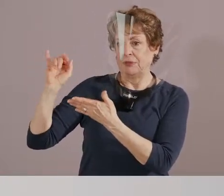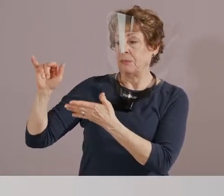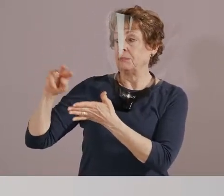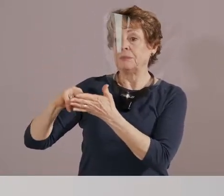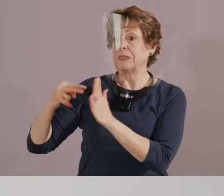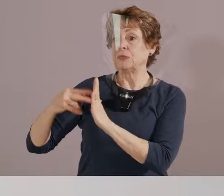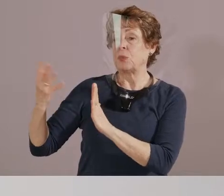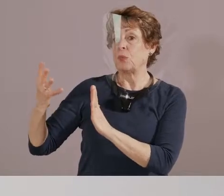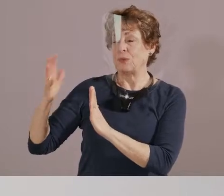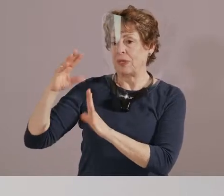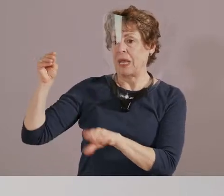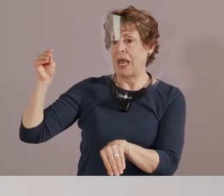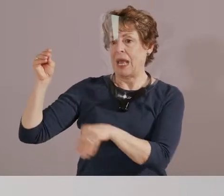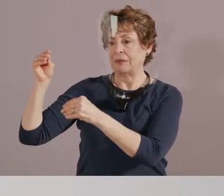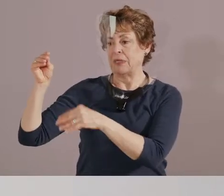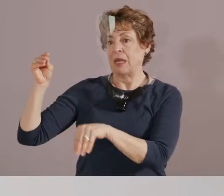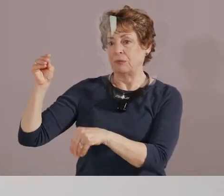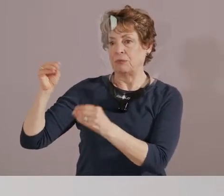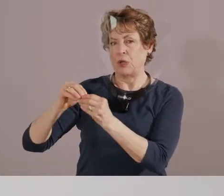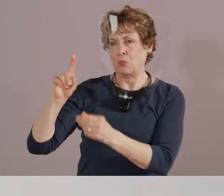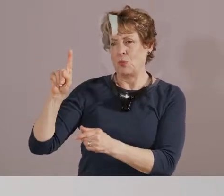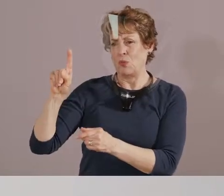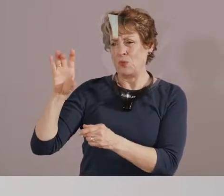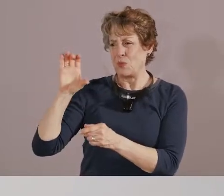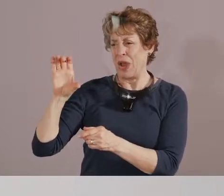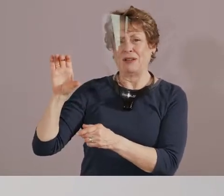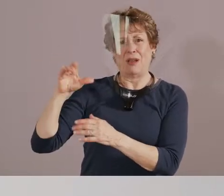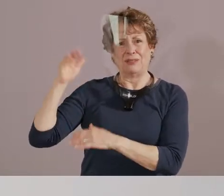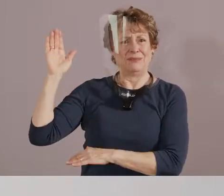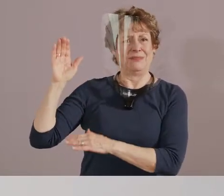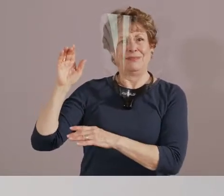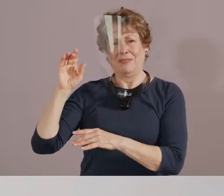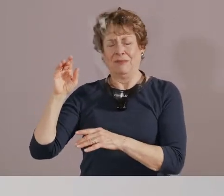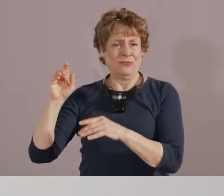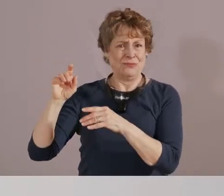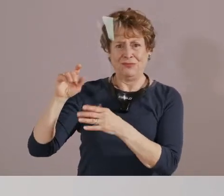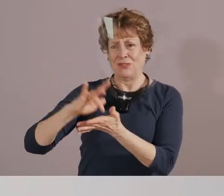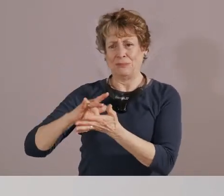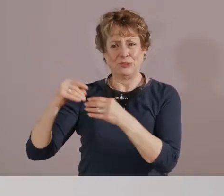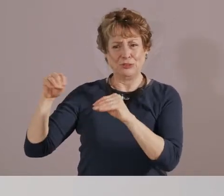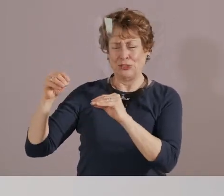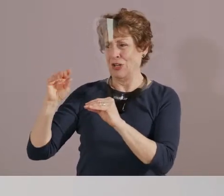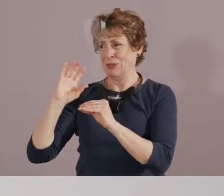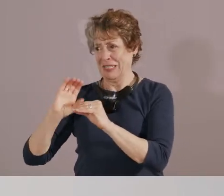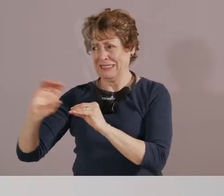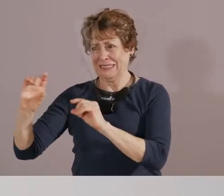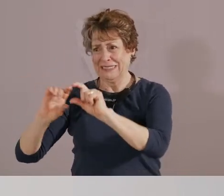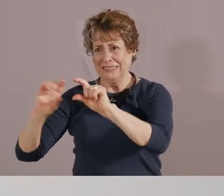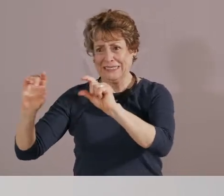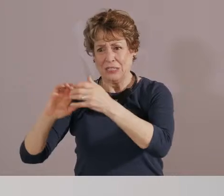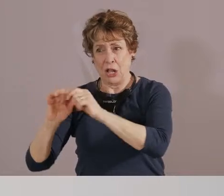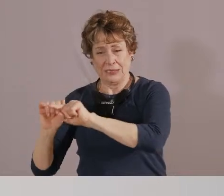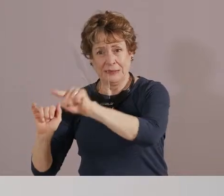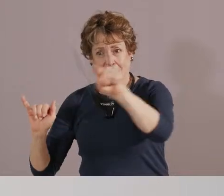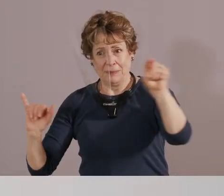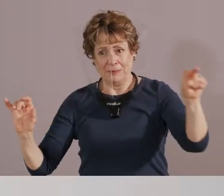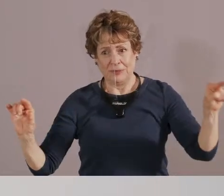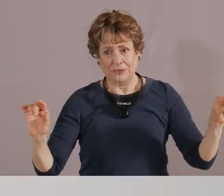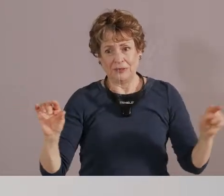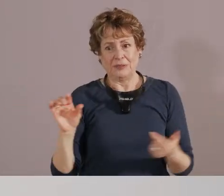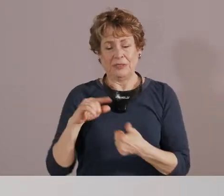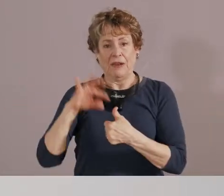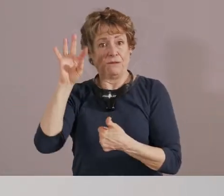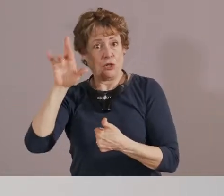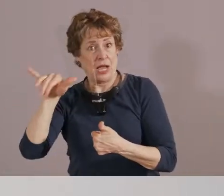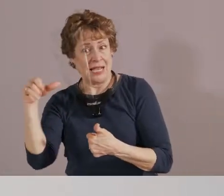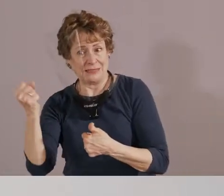week we're bringing online about 59 pharmacies, and that's Fry's, Safeway, and Albertsons pharmacies. You'll be